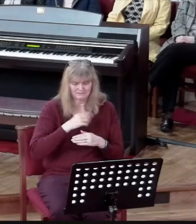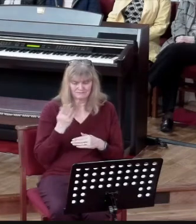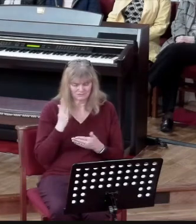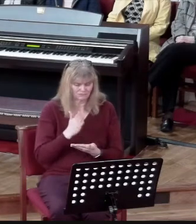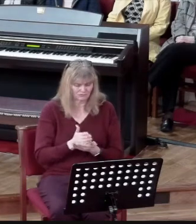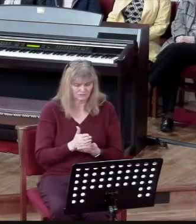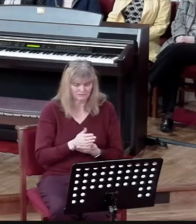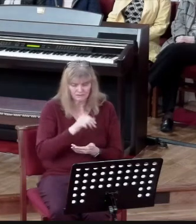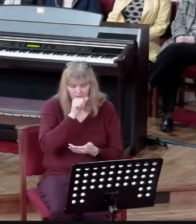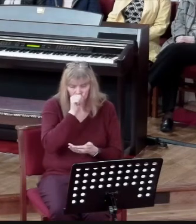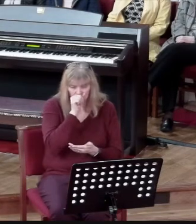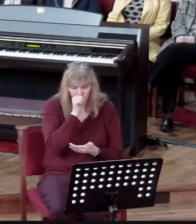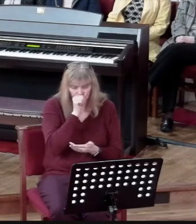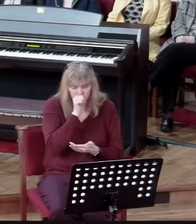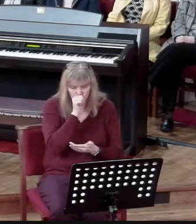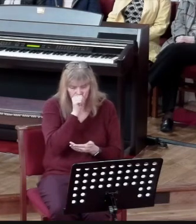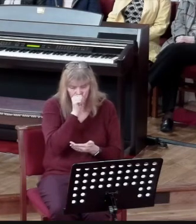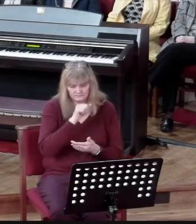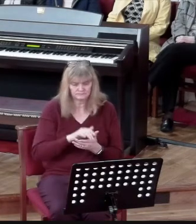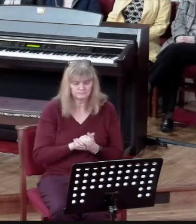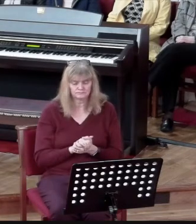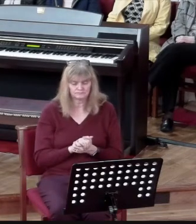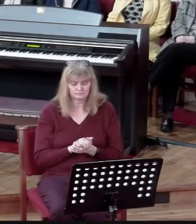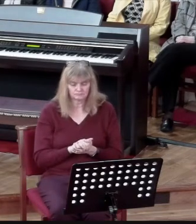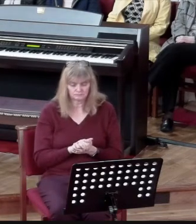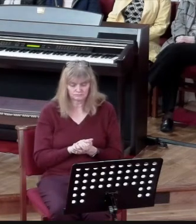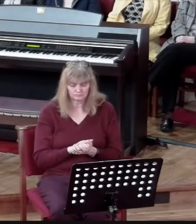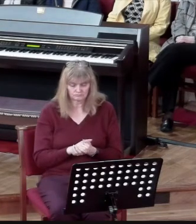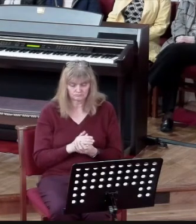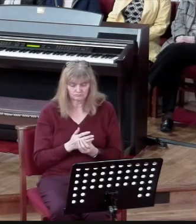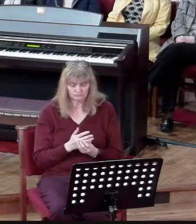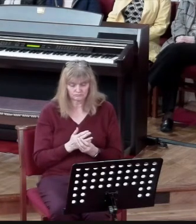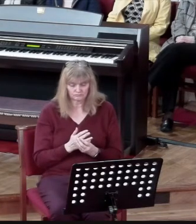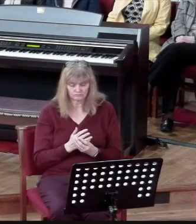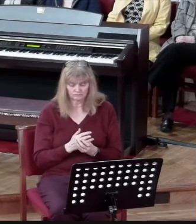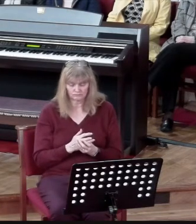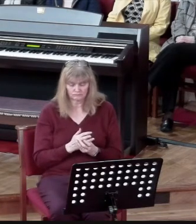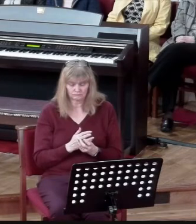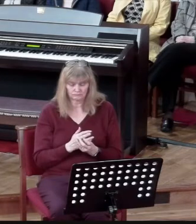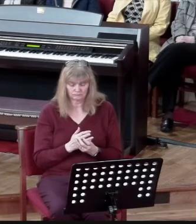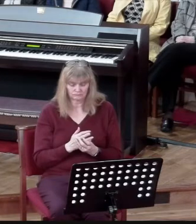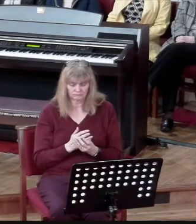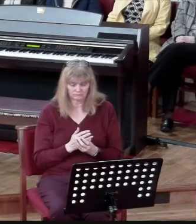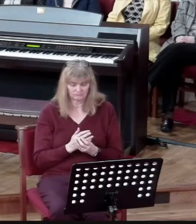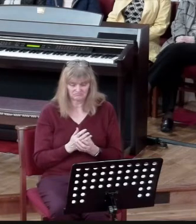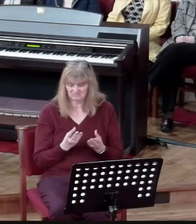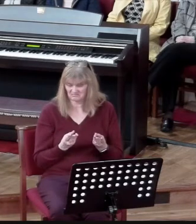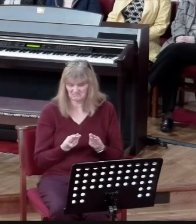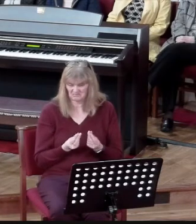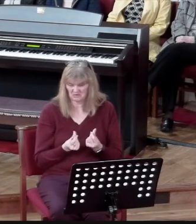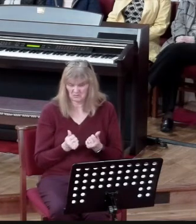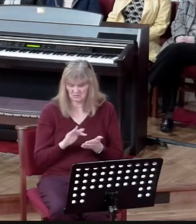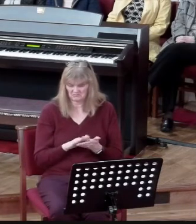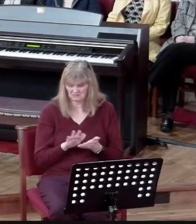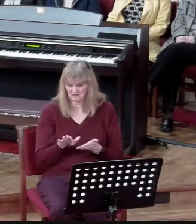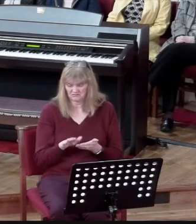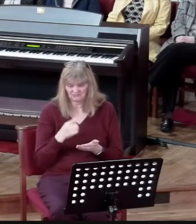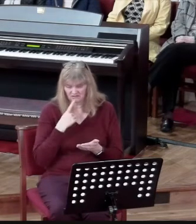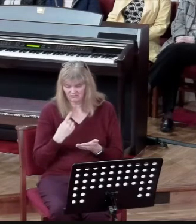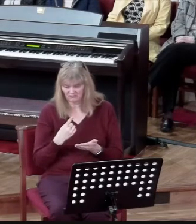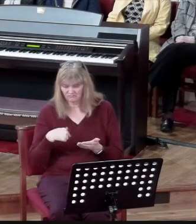to the old ways and they'd gone back to the old world. And that's a possible interpretation, but there's not really much to go on to give us